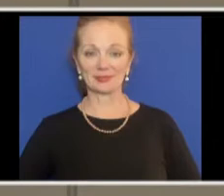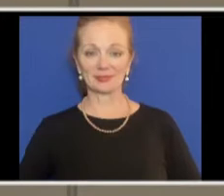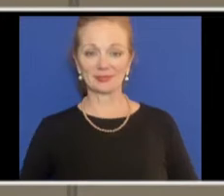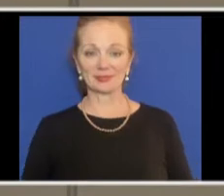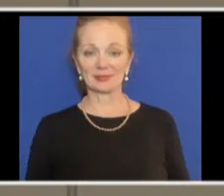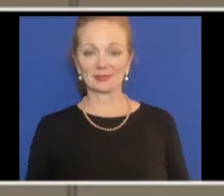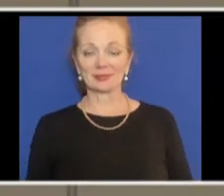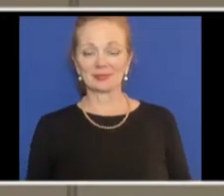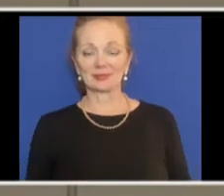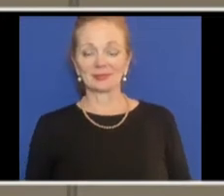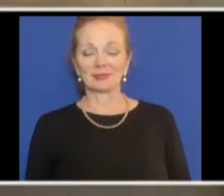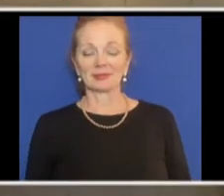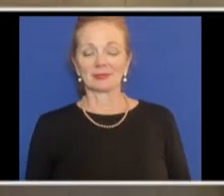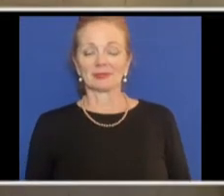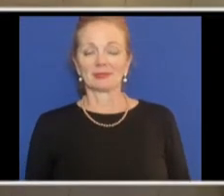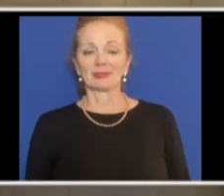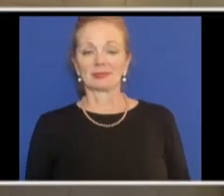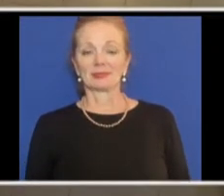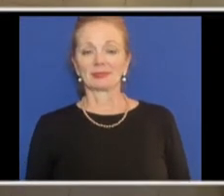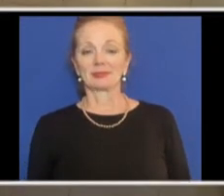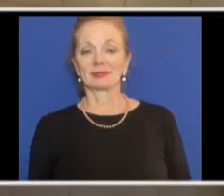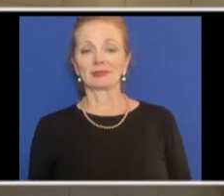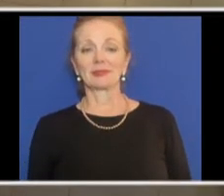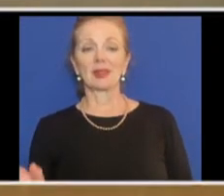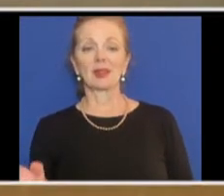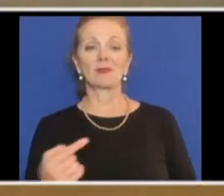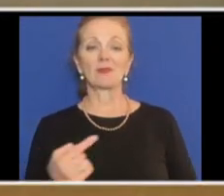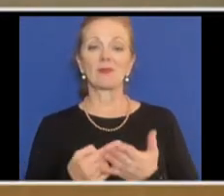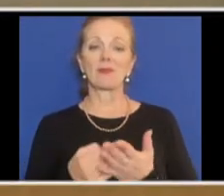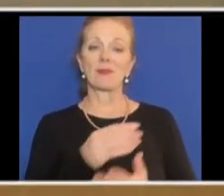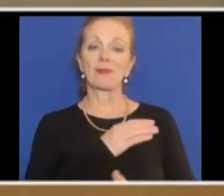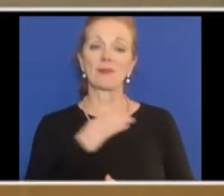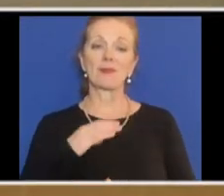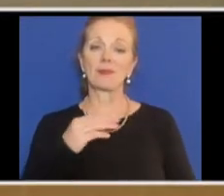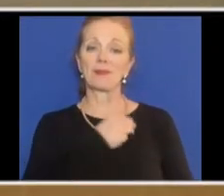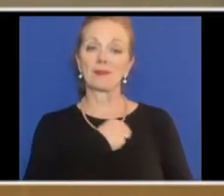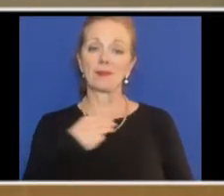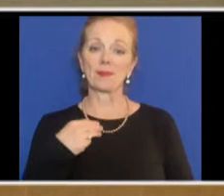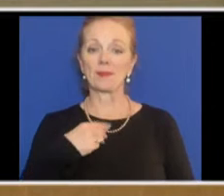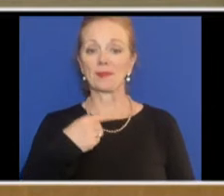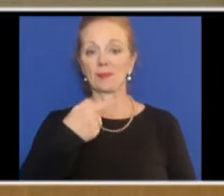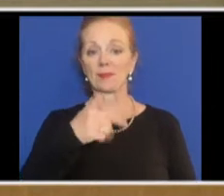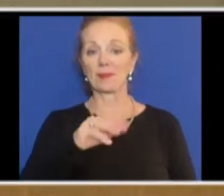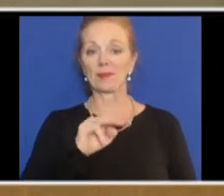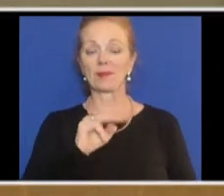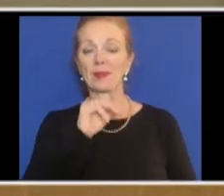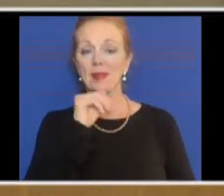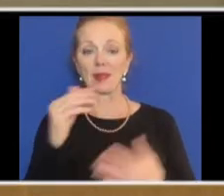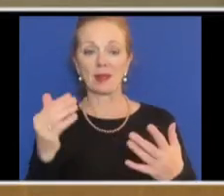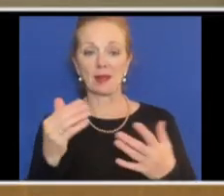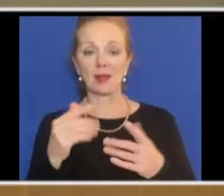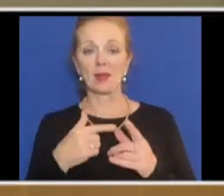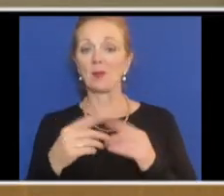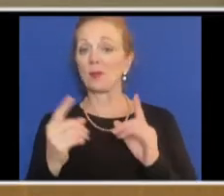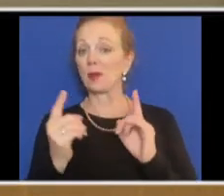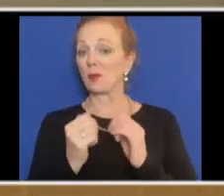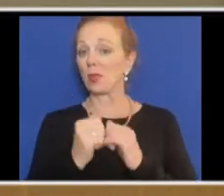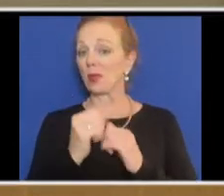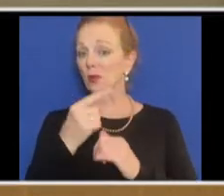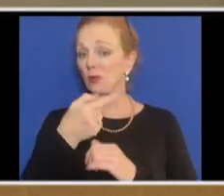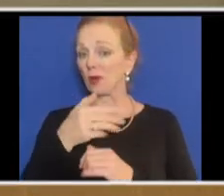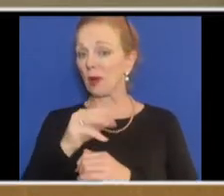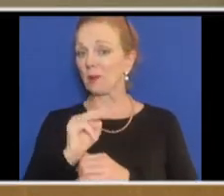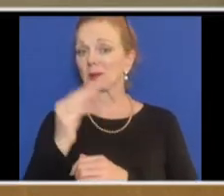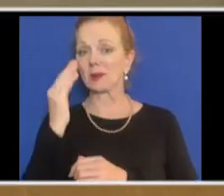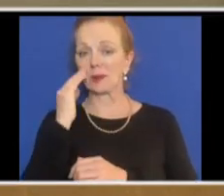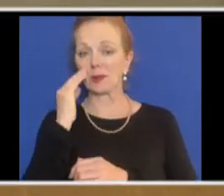we also did discuss this petition with councilmember graham I know he's not here in the at the diocese but we have met with councilmember Graham and he's aware